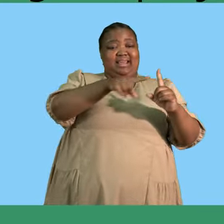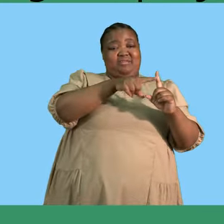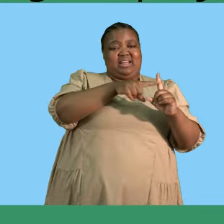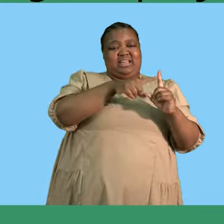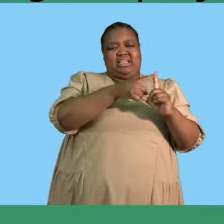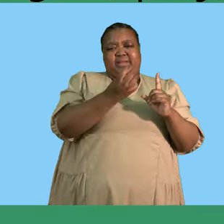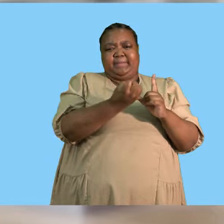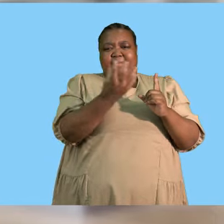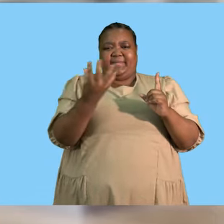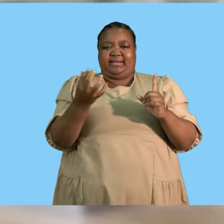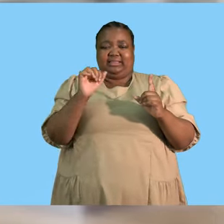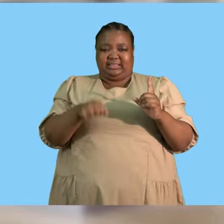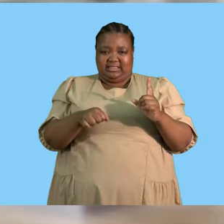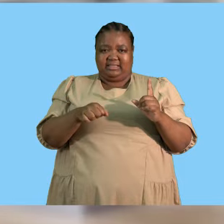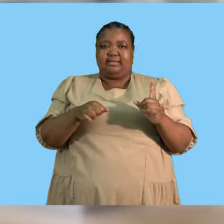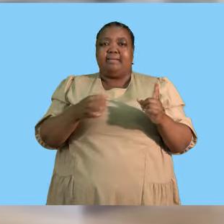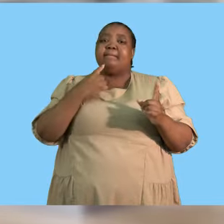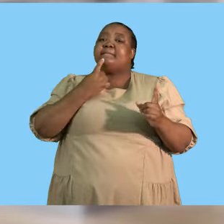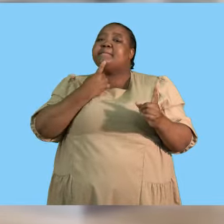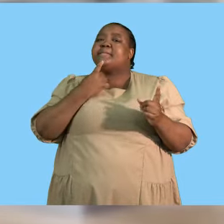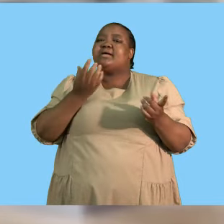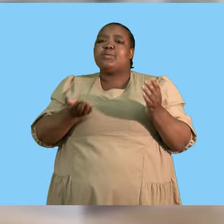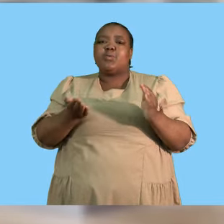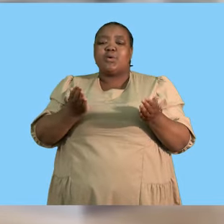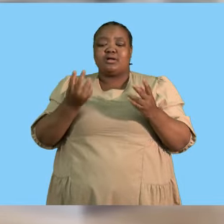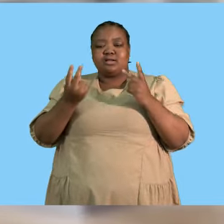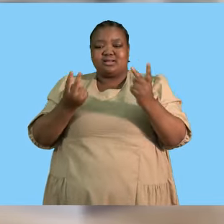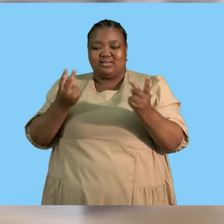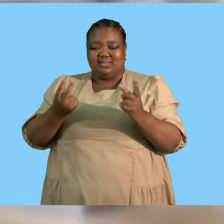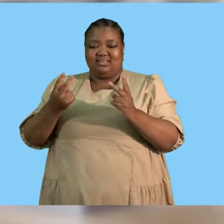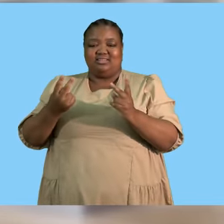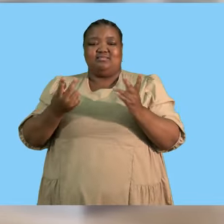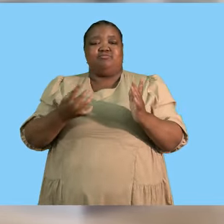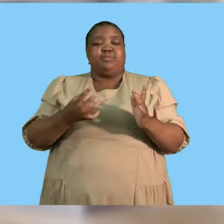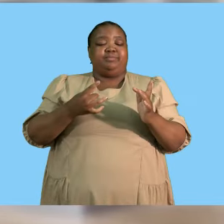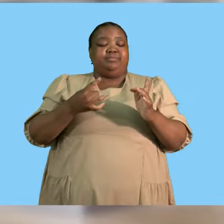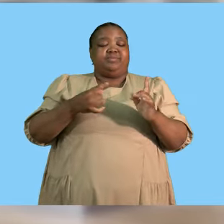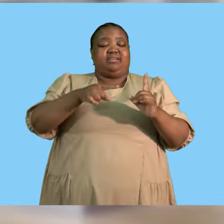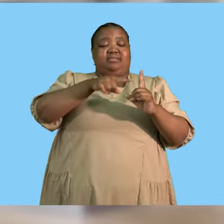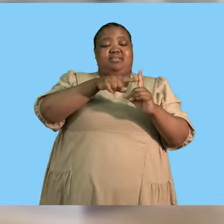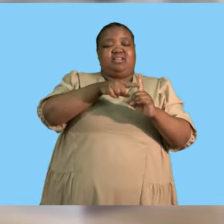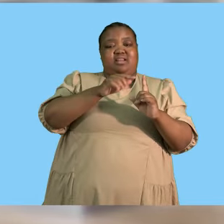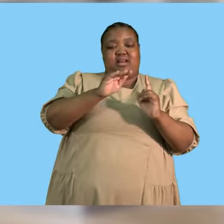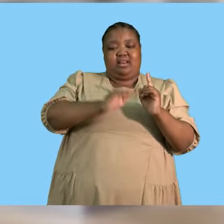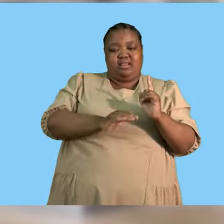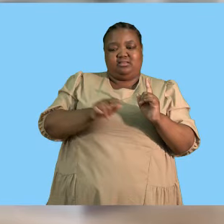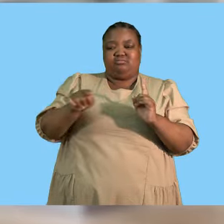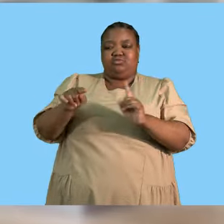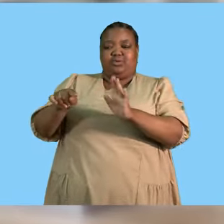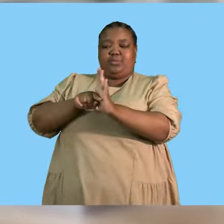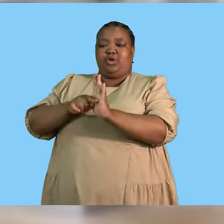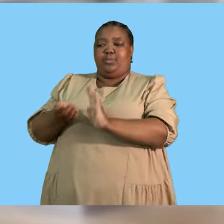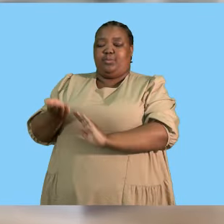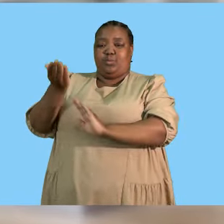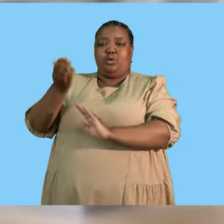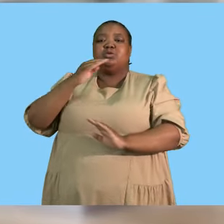weigh them, you find out to say that they weigh less than the disadvantages that you have, which probably means that